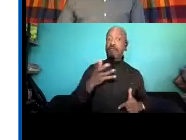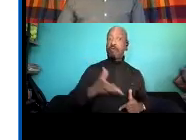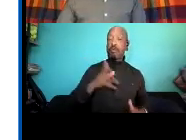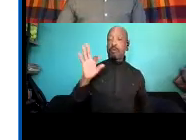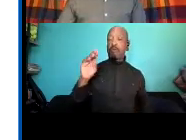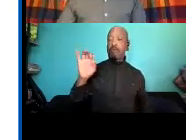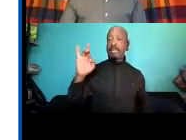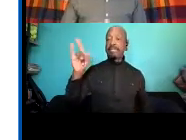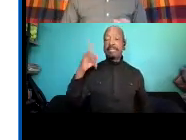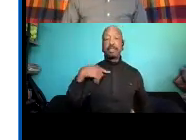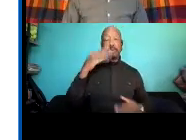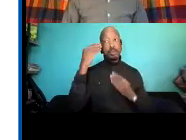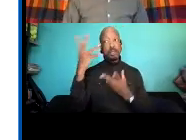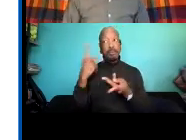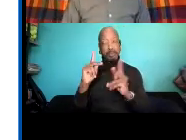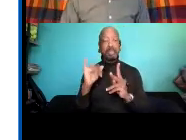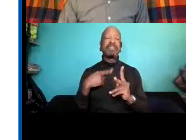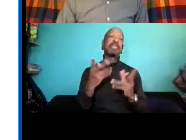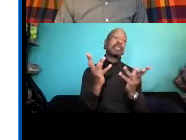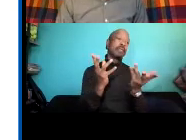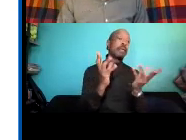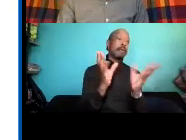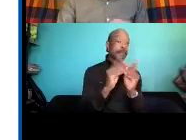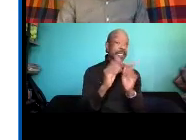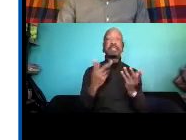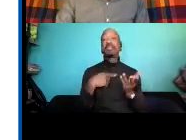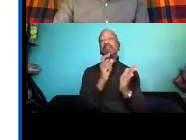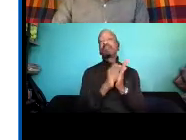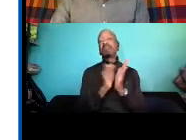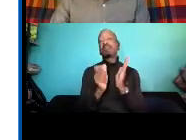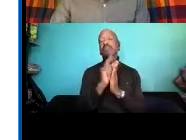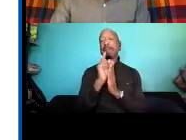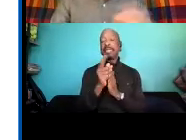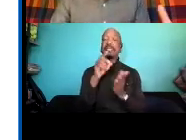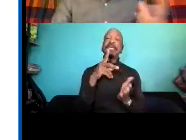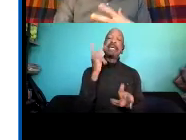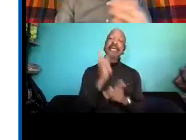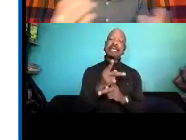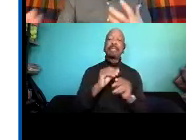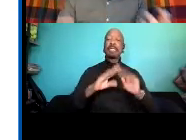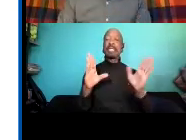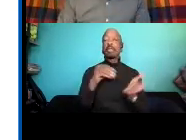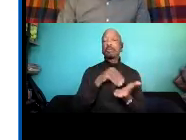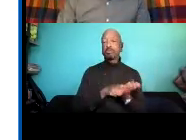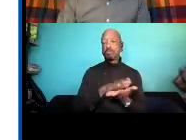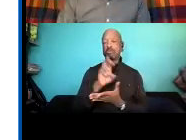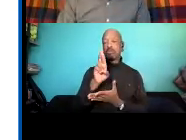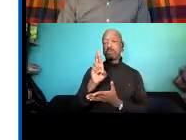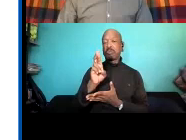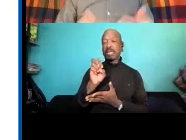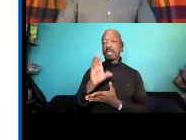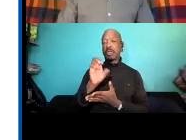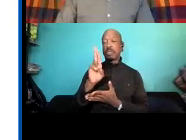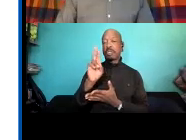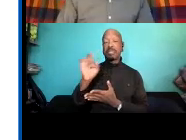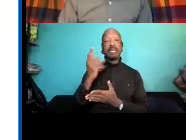notice of those meetings, taking minutes, keeping clear records. So those are some things that maybe you're